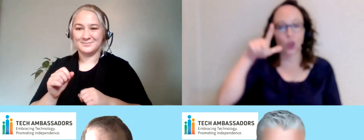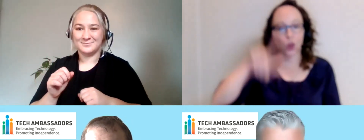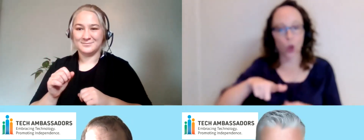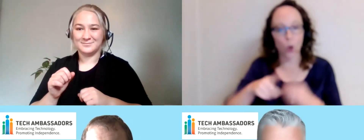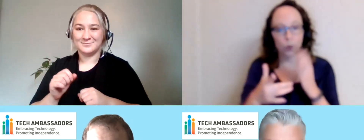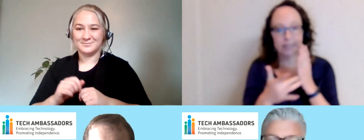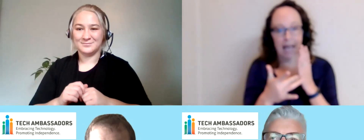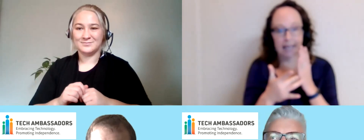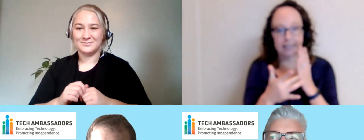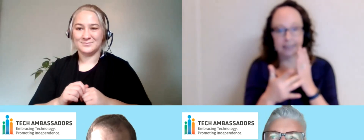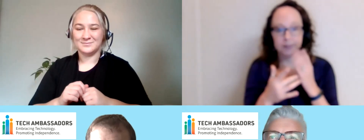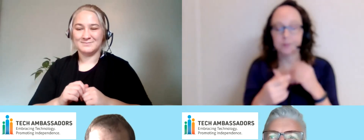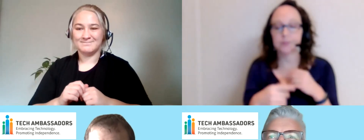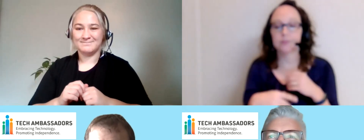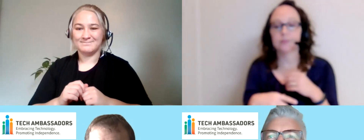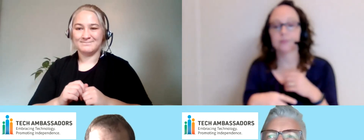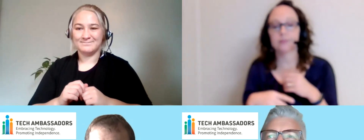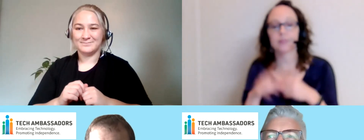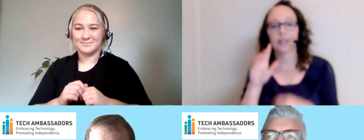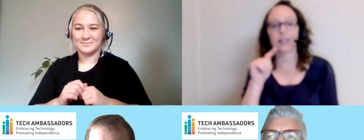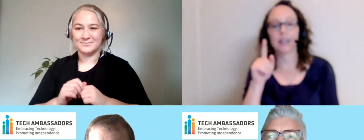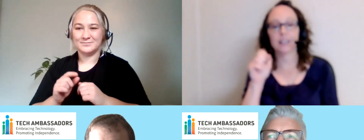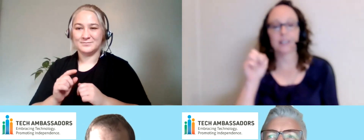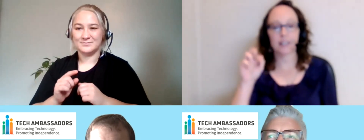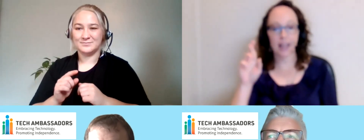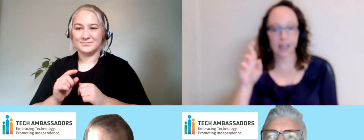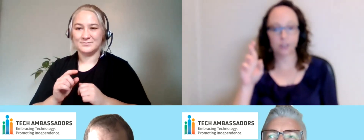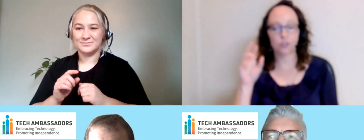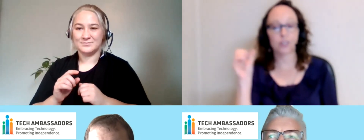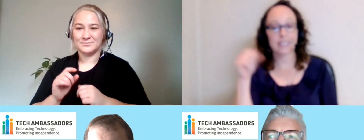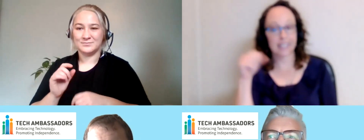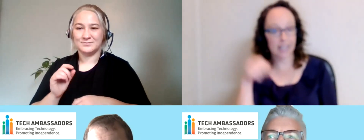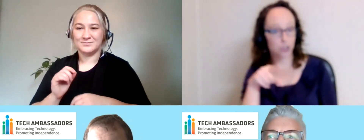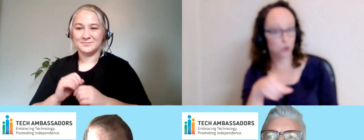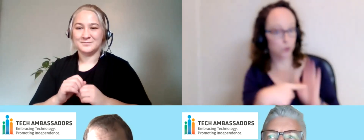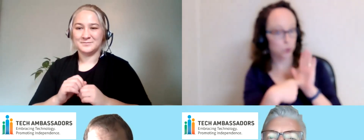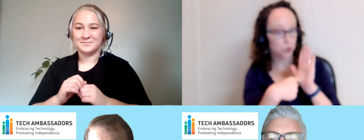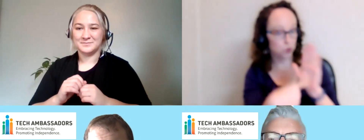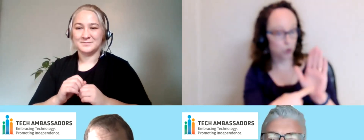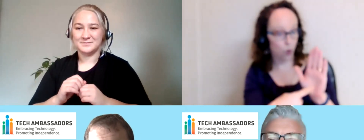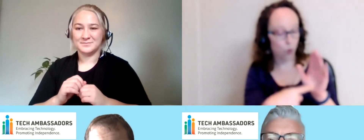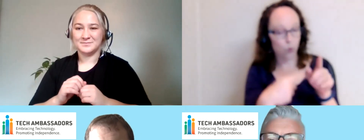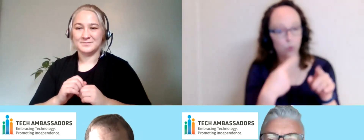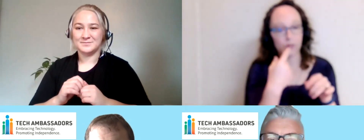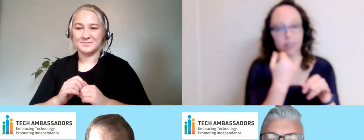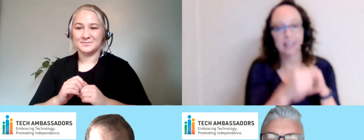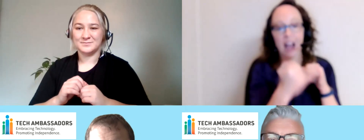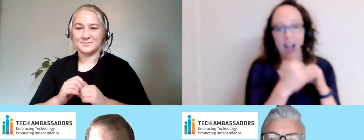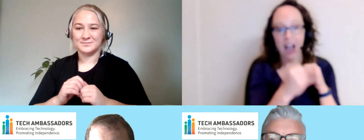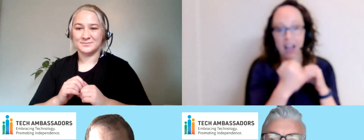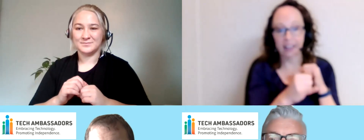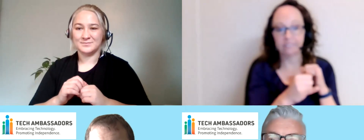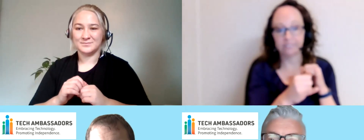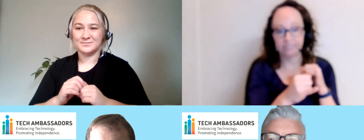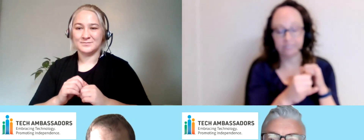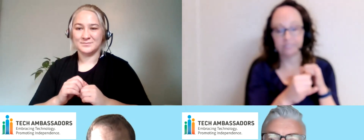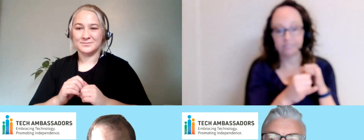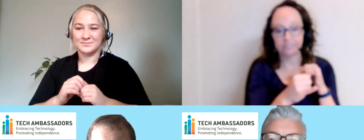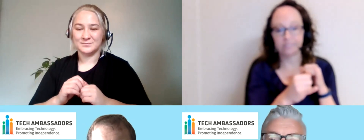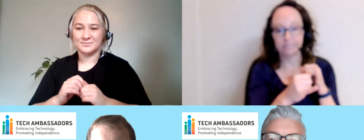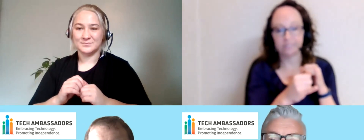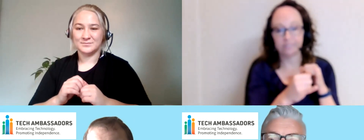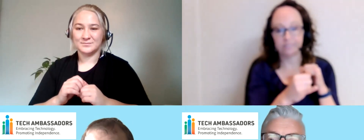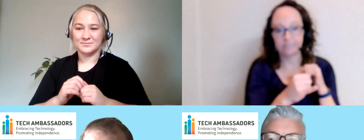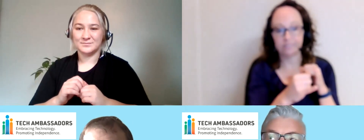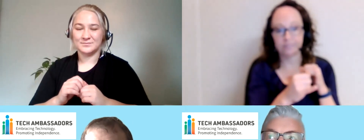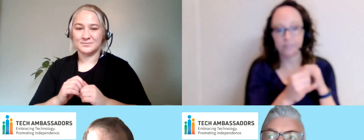ahead. Oh, I was just gonna say, if you could show the knives, that picture of the knives close